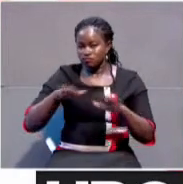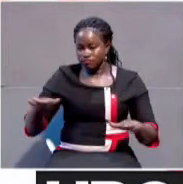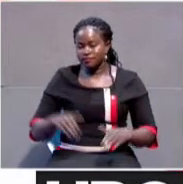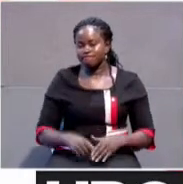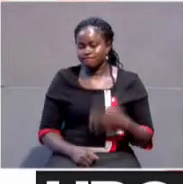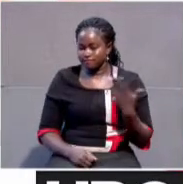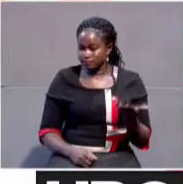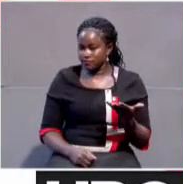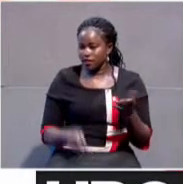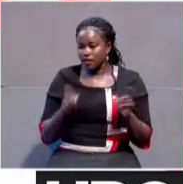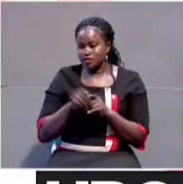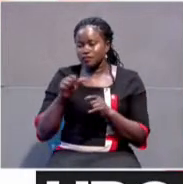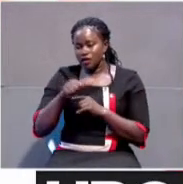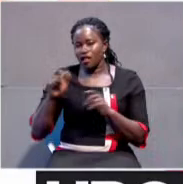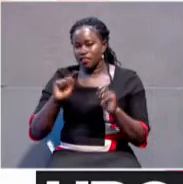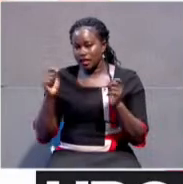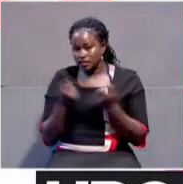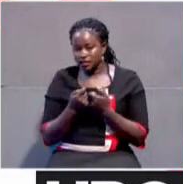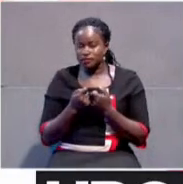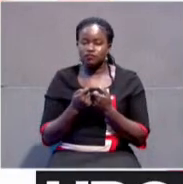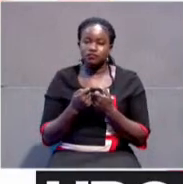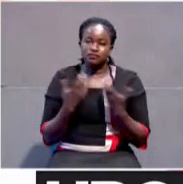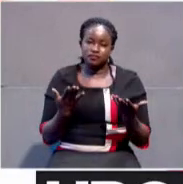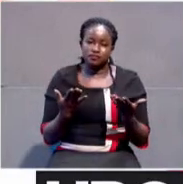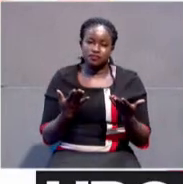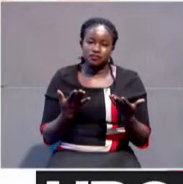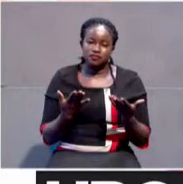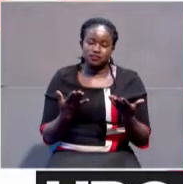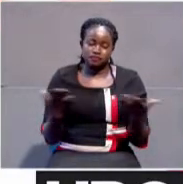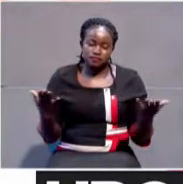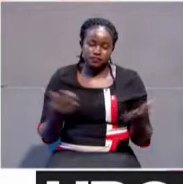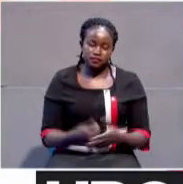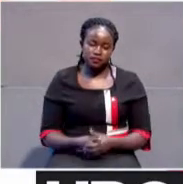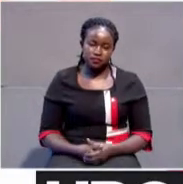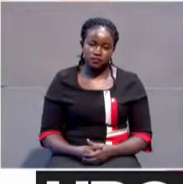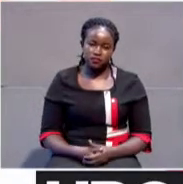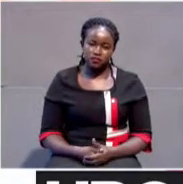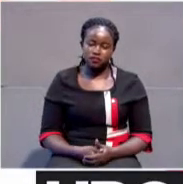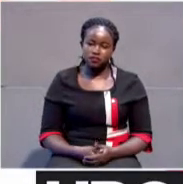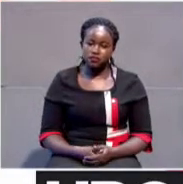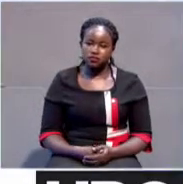St. Mary's, ne ttiimu endala ze nebanga ezanya nazo zijja kufunanga omukisa.